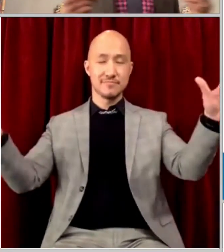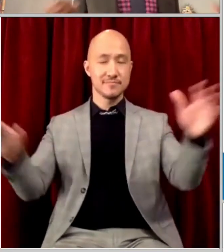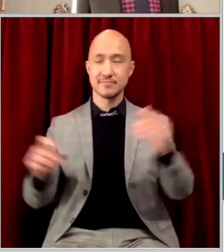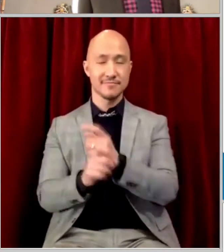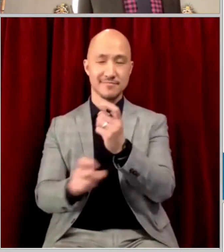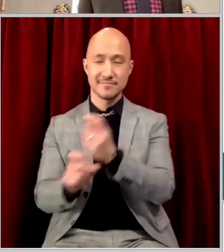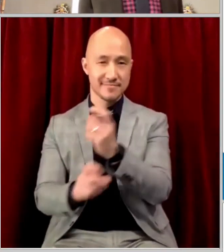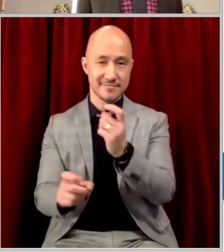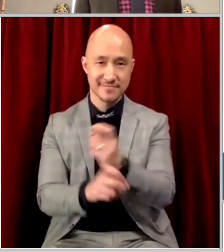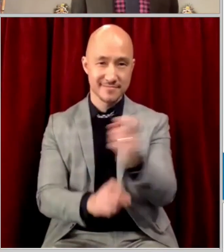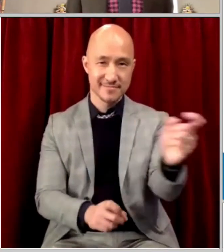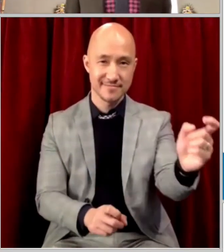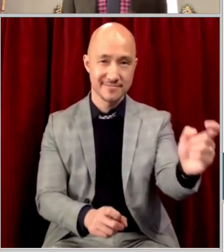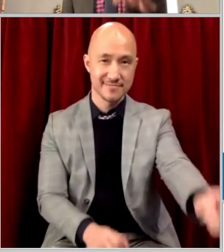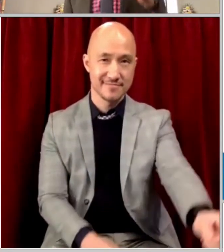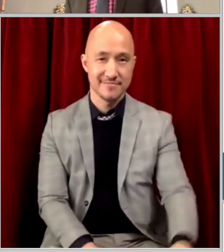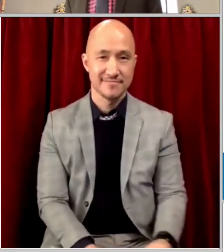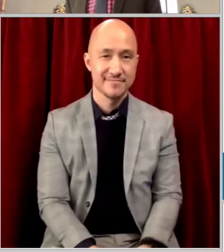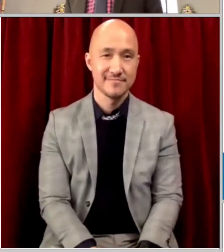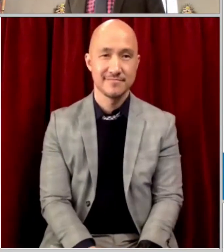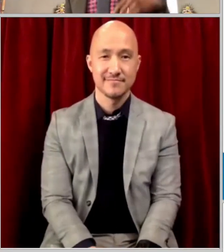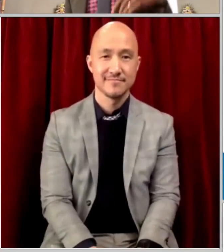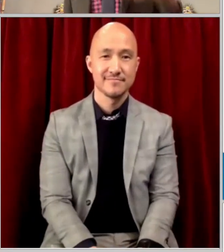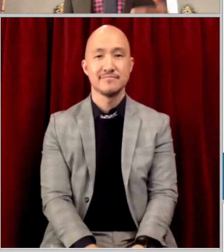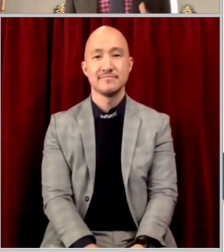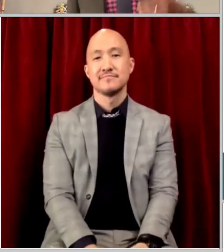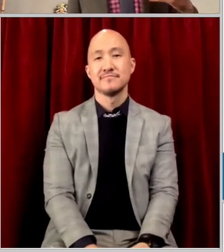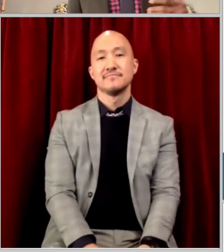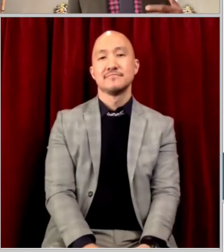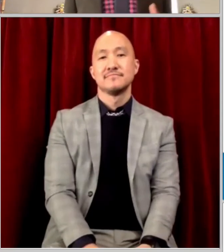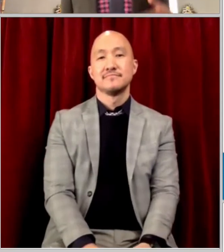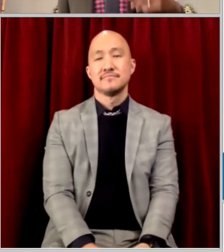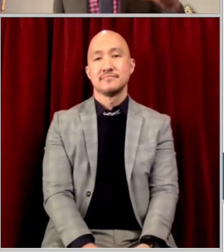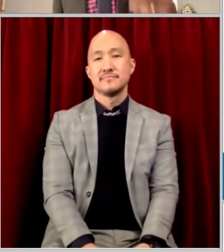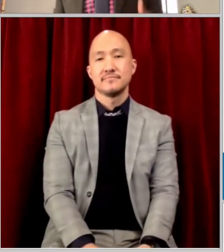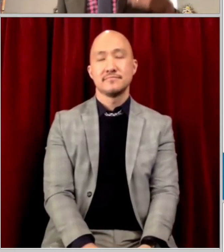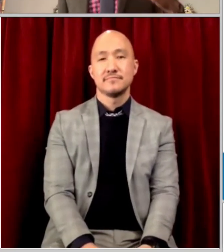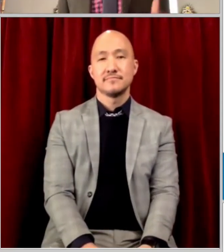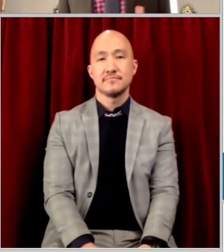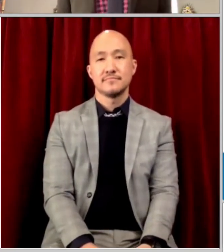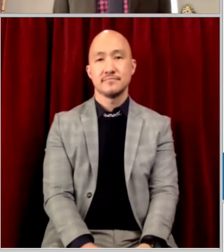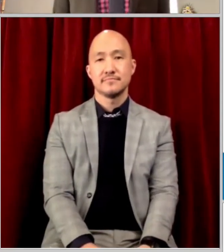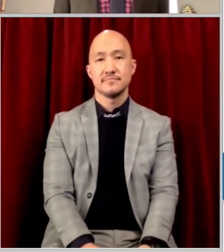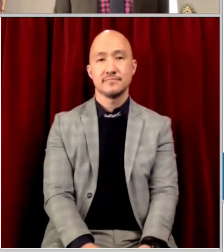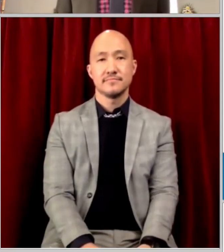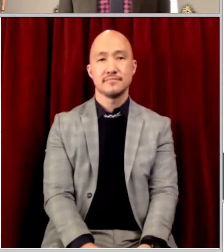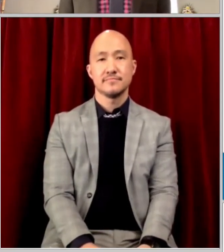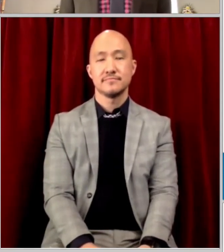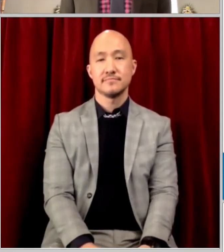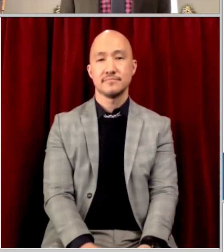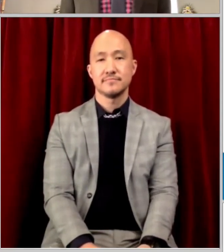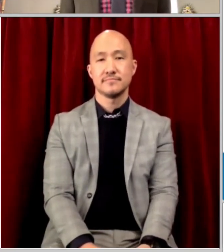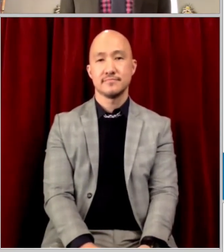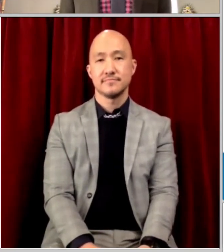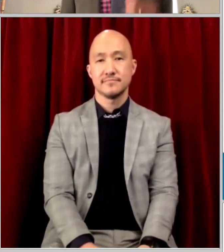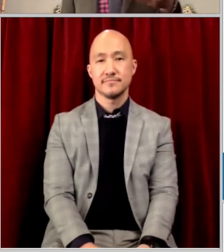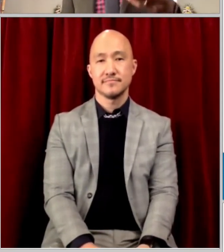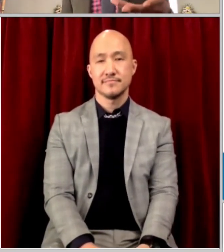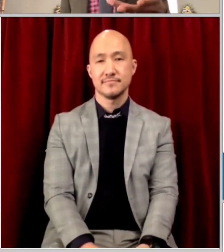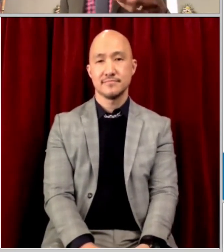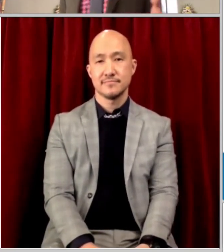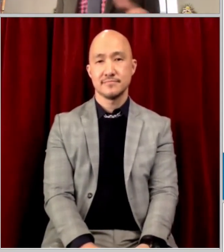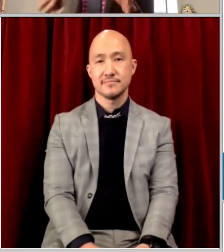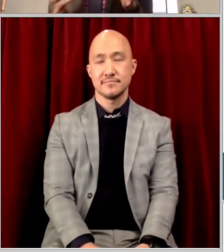We need to let the light shine. And in doing so, look, I'm telling you, you're going to change people's lives.